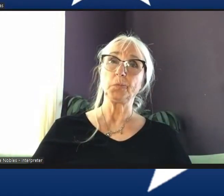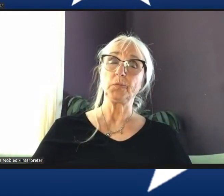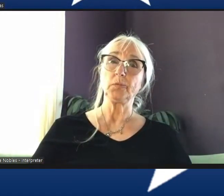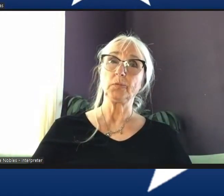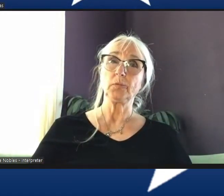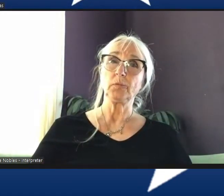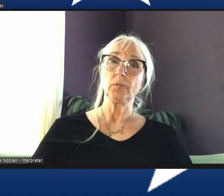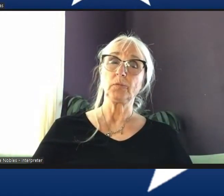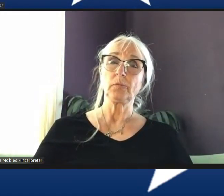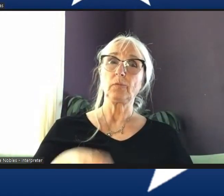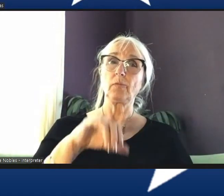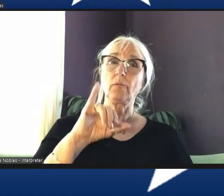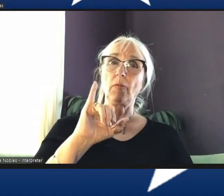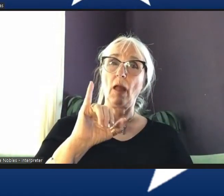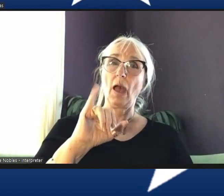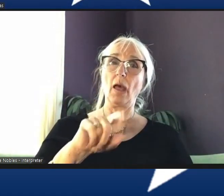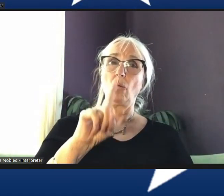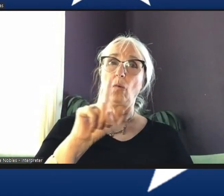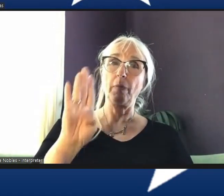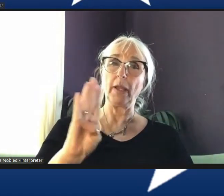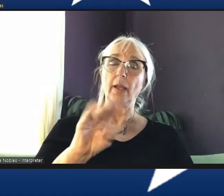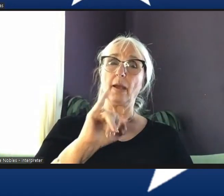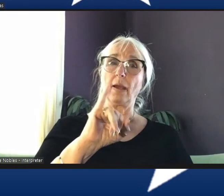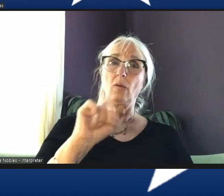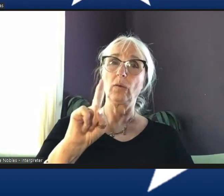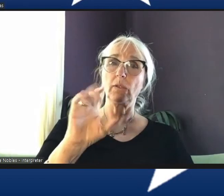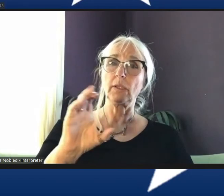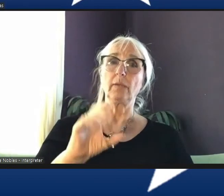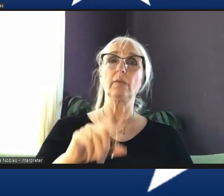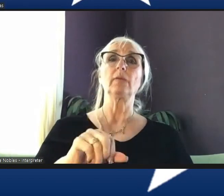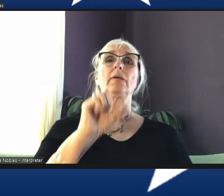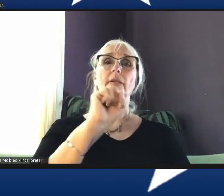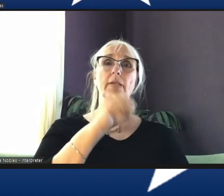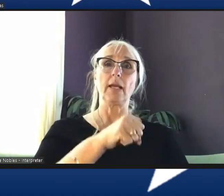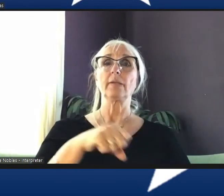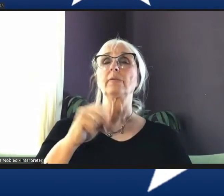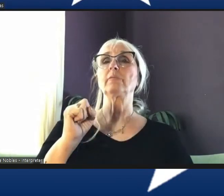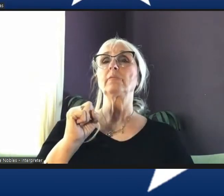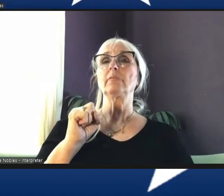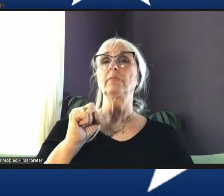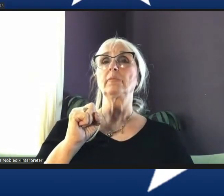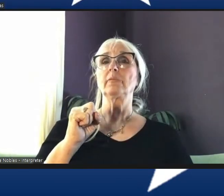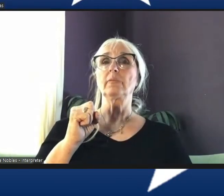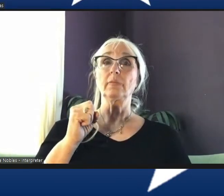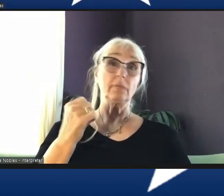I-1B and I-1C? Yes. Second. Have a motion and a second.